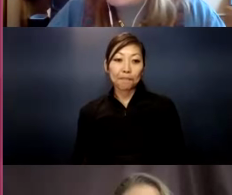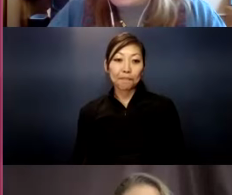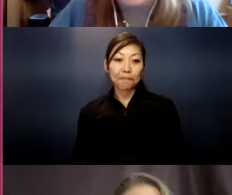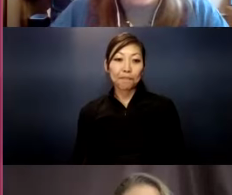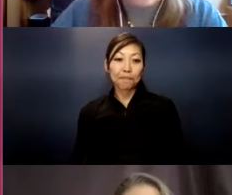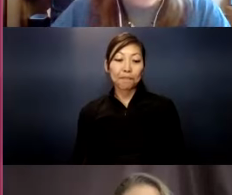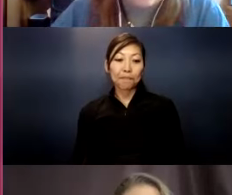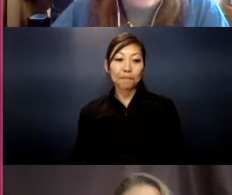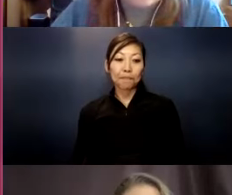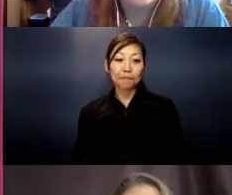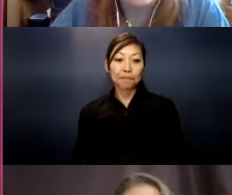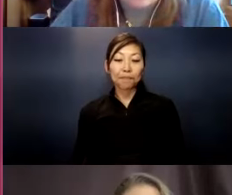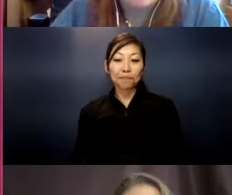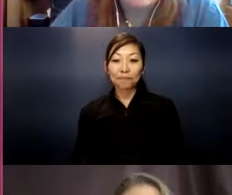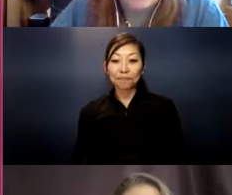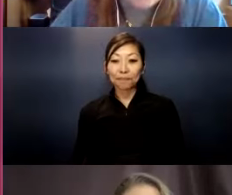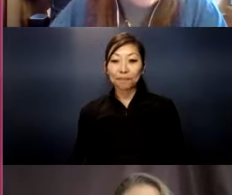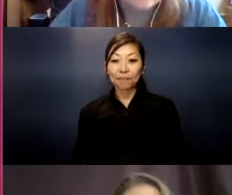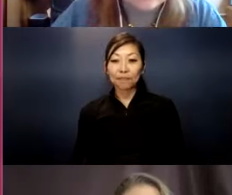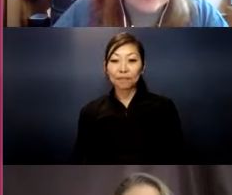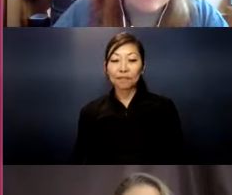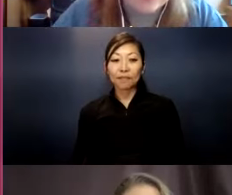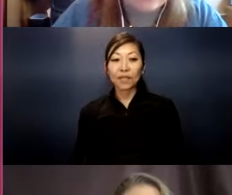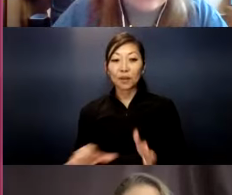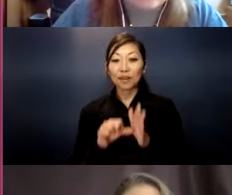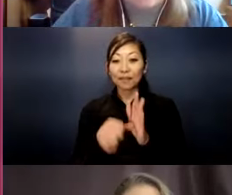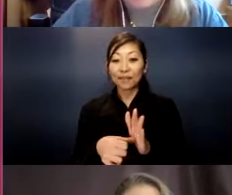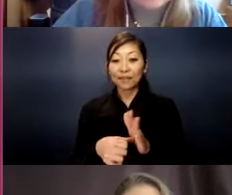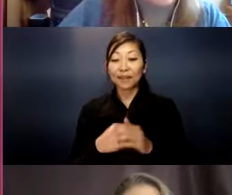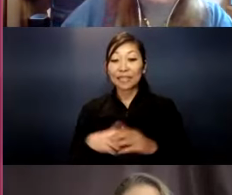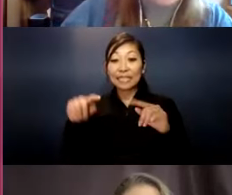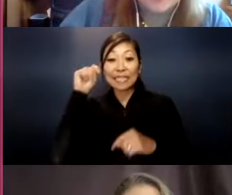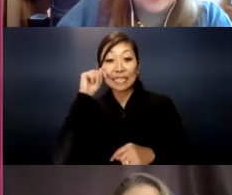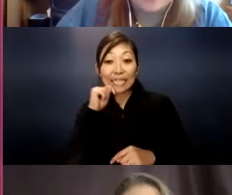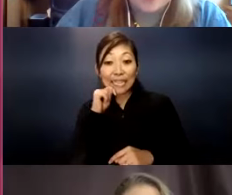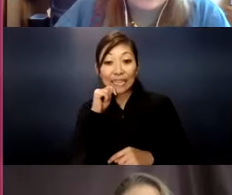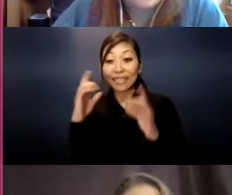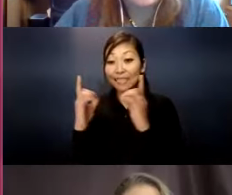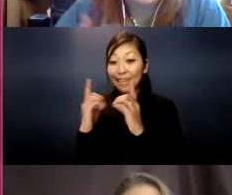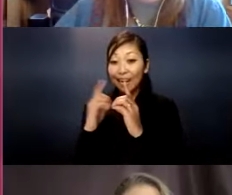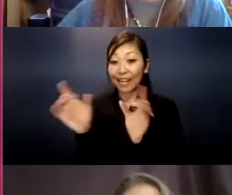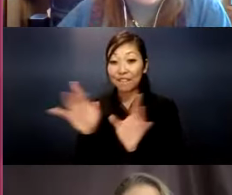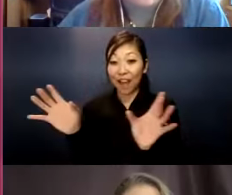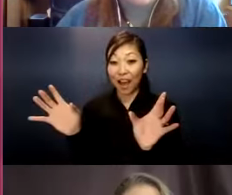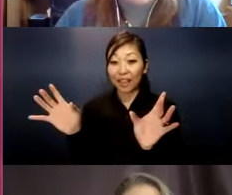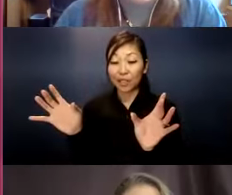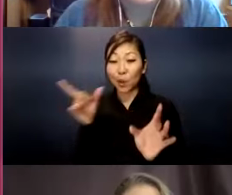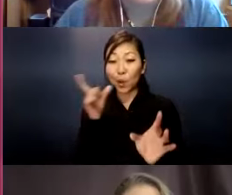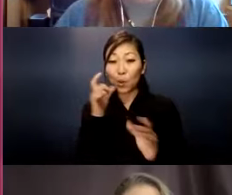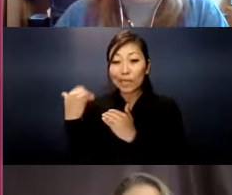But finally, I just want to say this, I mean, ending teen dating violence is not just on teenagers. It takes all of